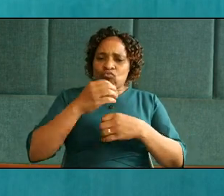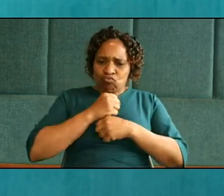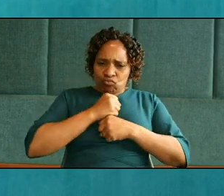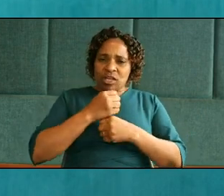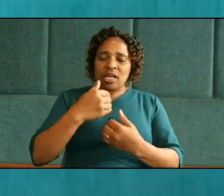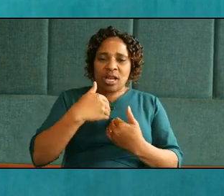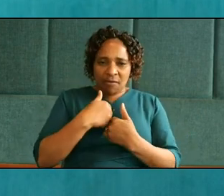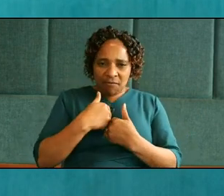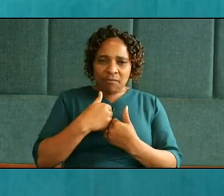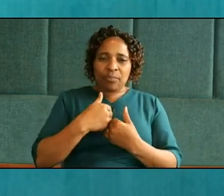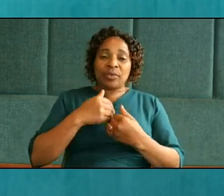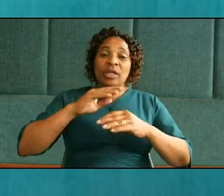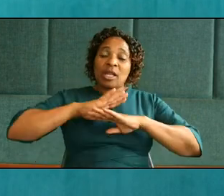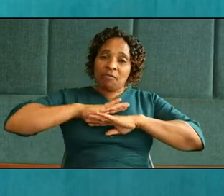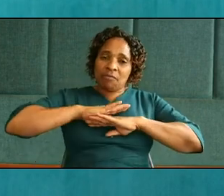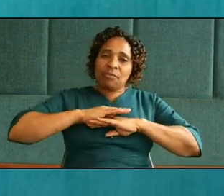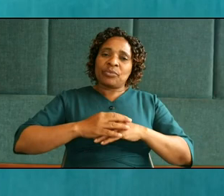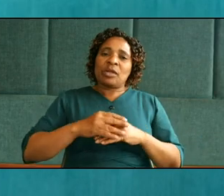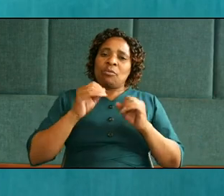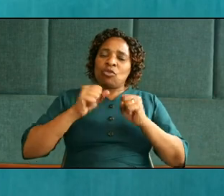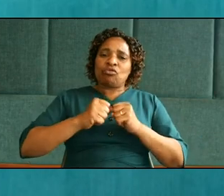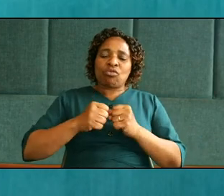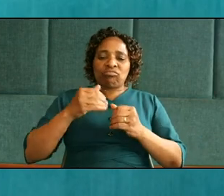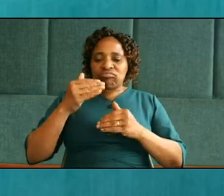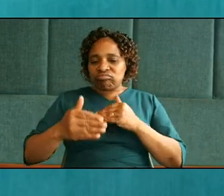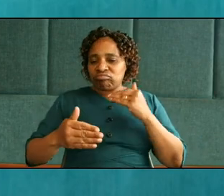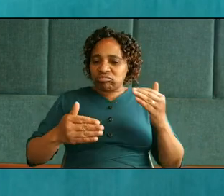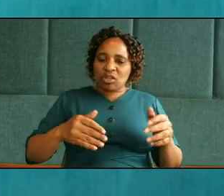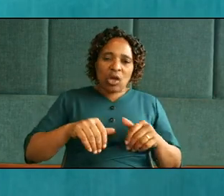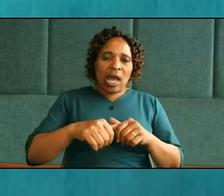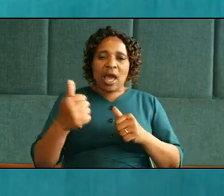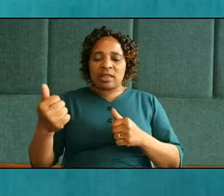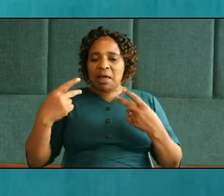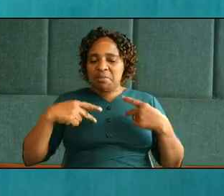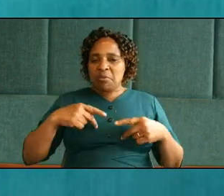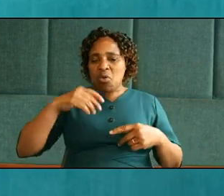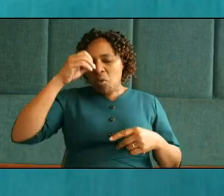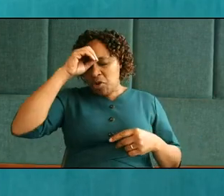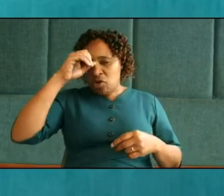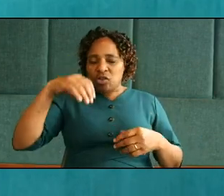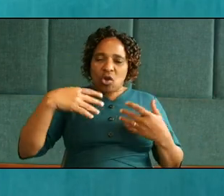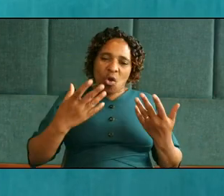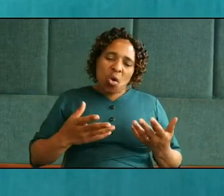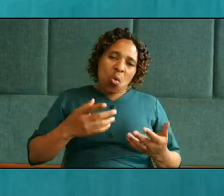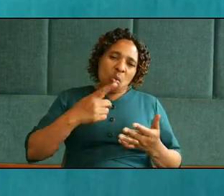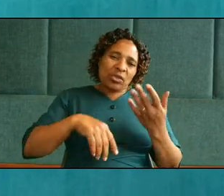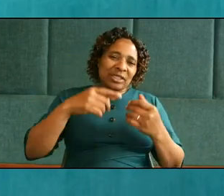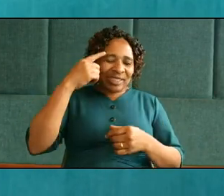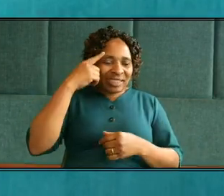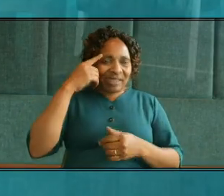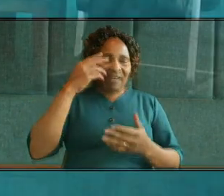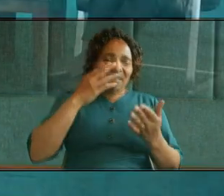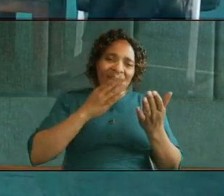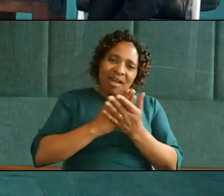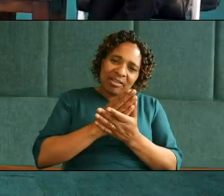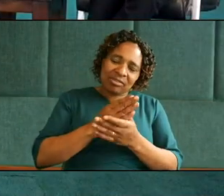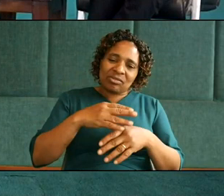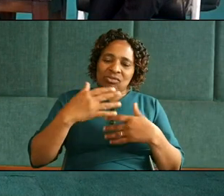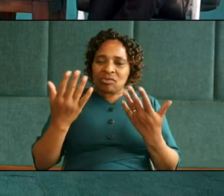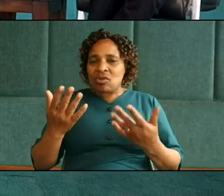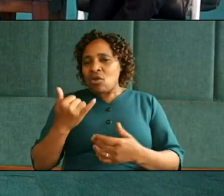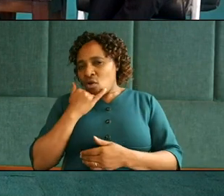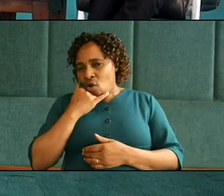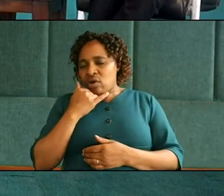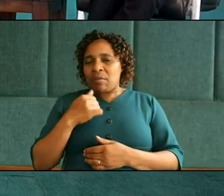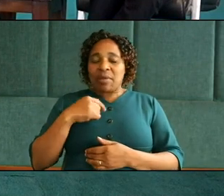enough, then you won't be swayed side to side by other people's opinion or what they think is right or wrong. So that's what I think